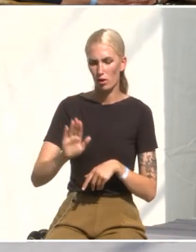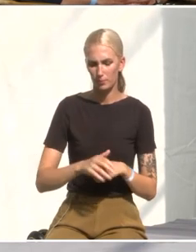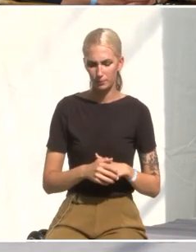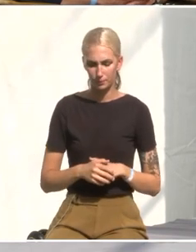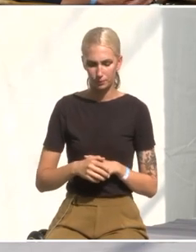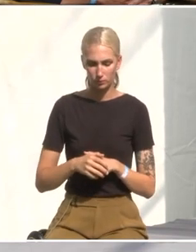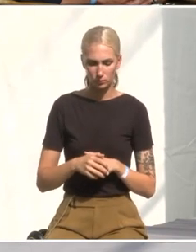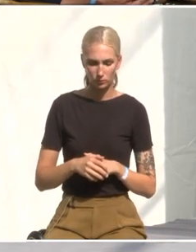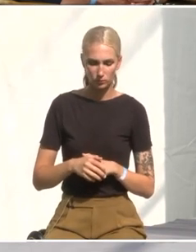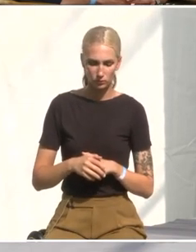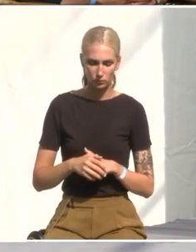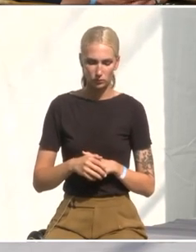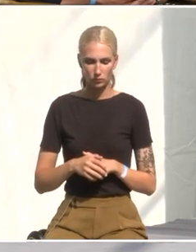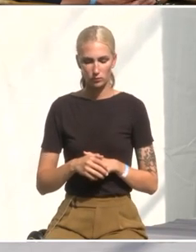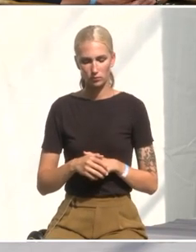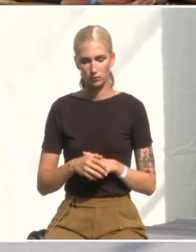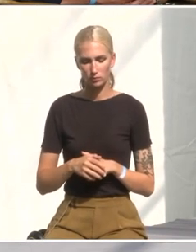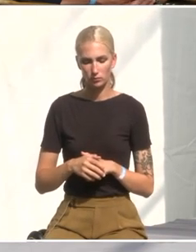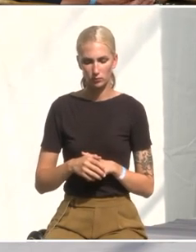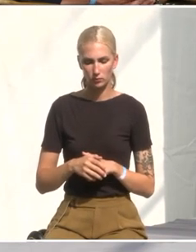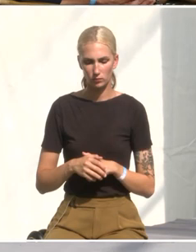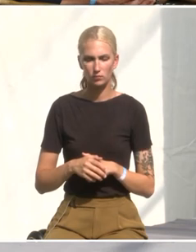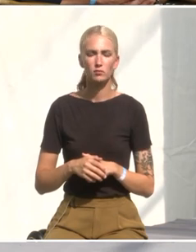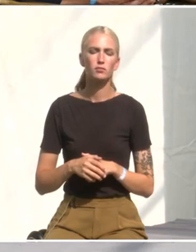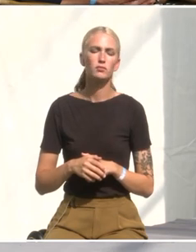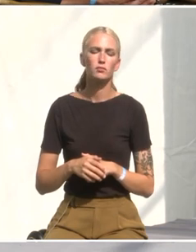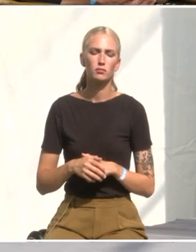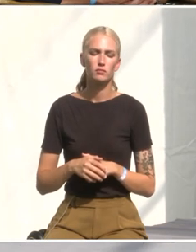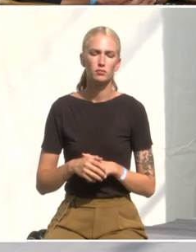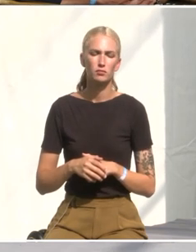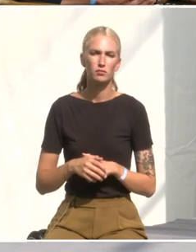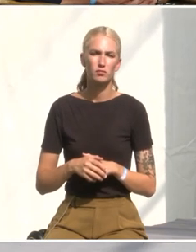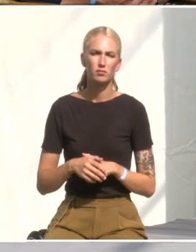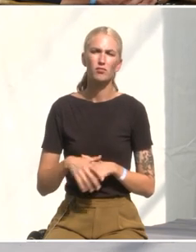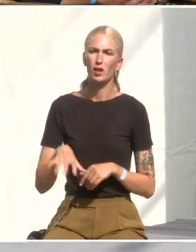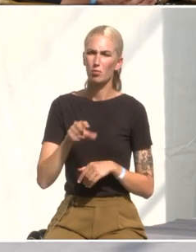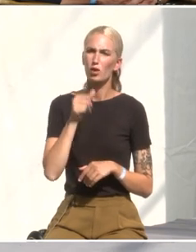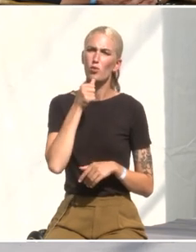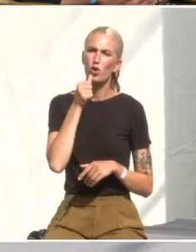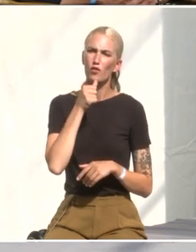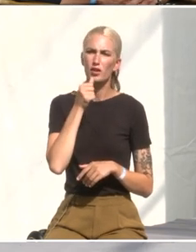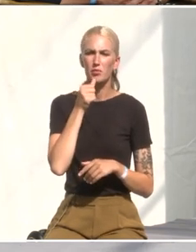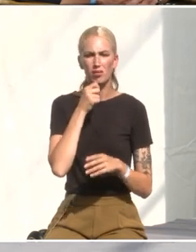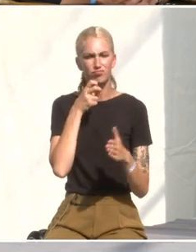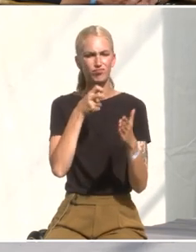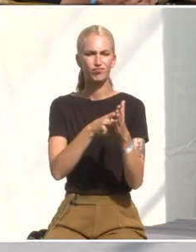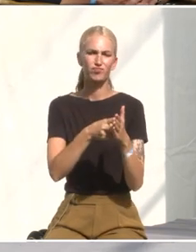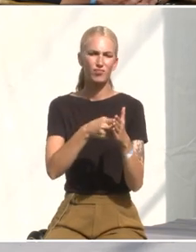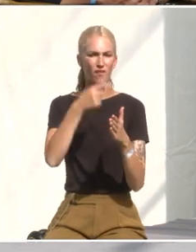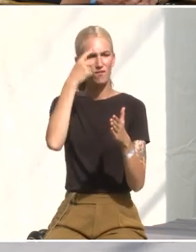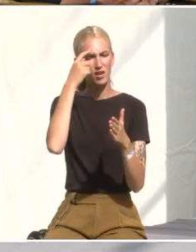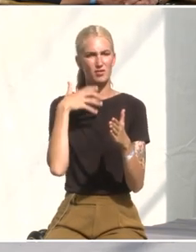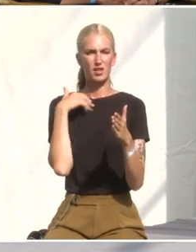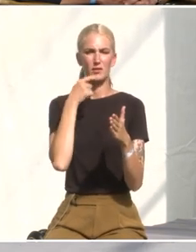So, of course, despite the significant strides in breaking the stigma around the mental health, there remains